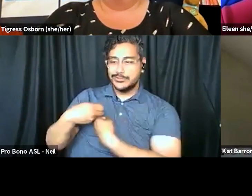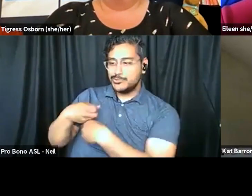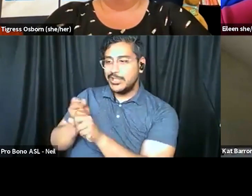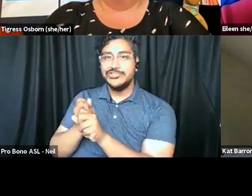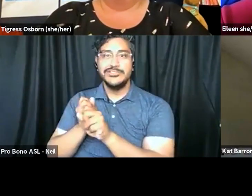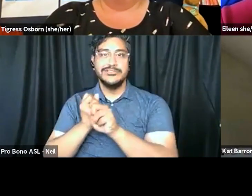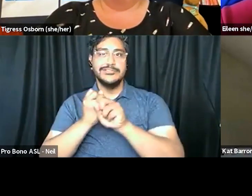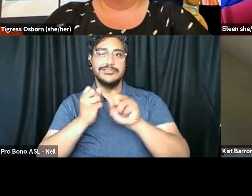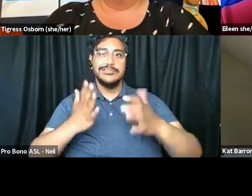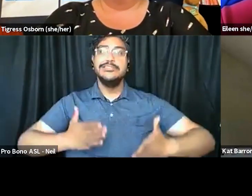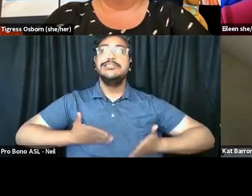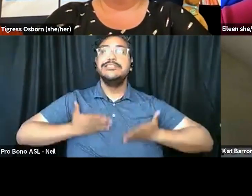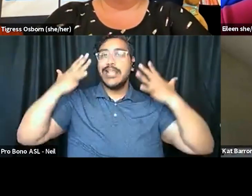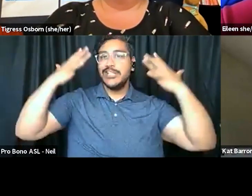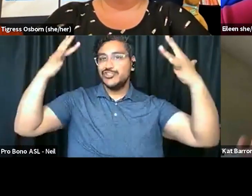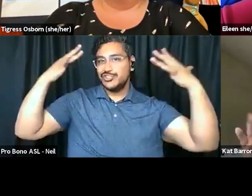elation.